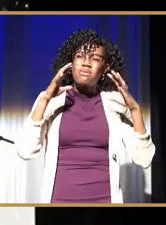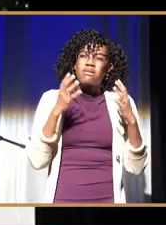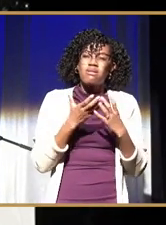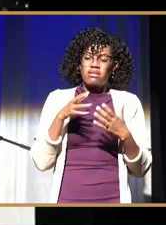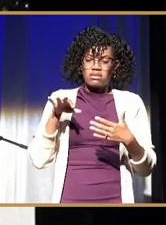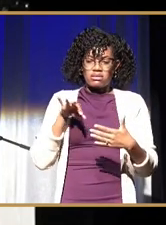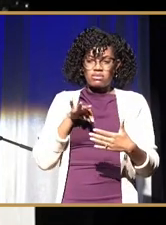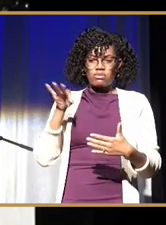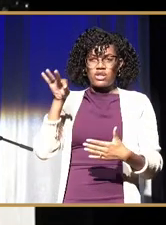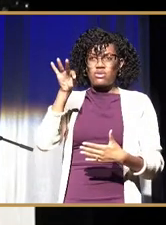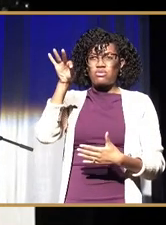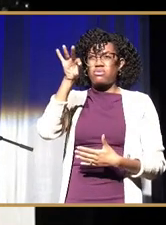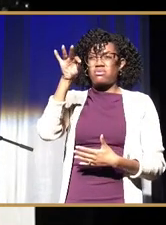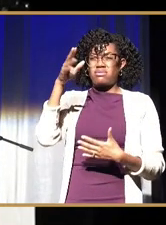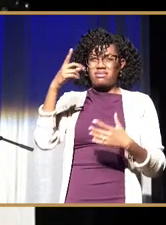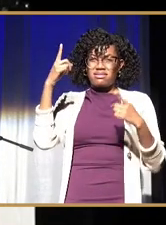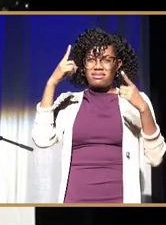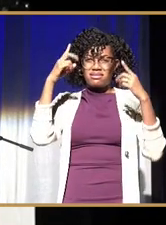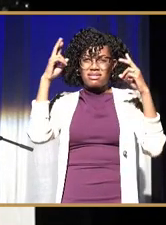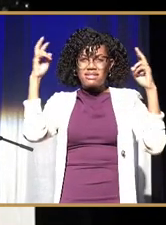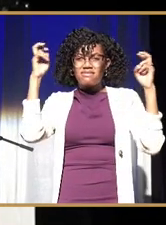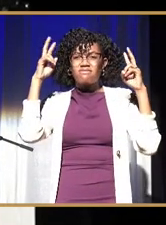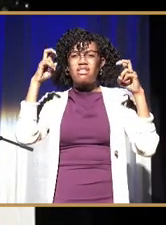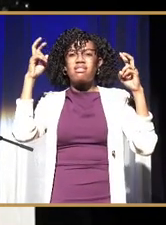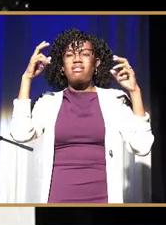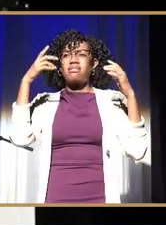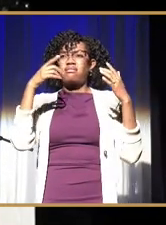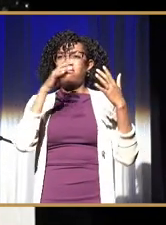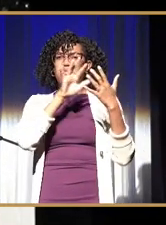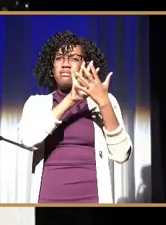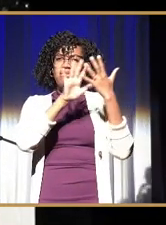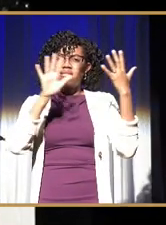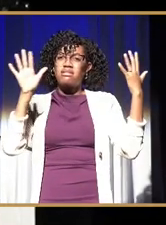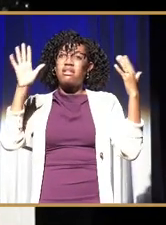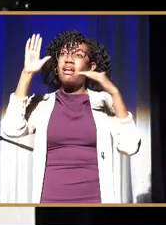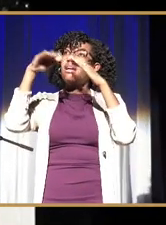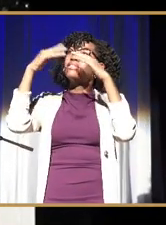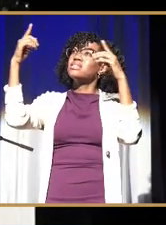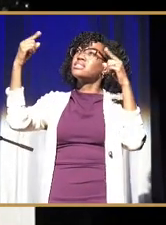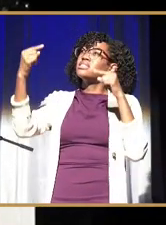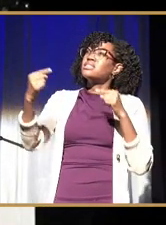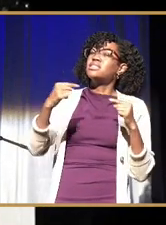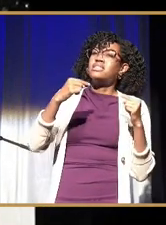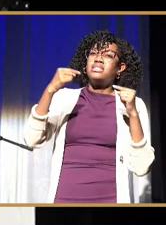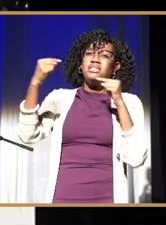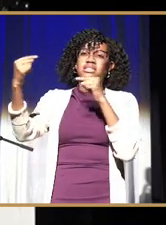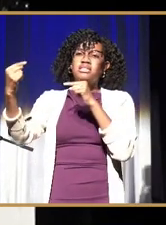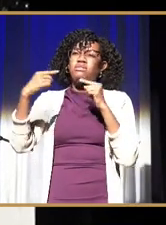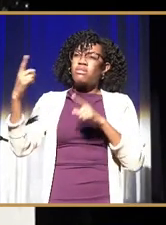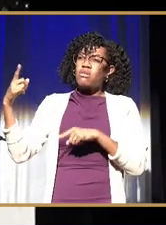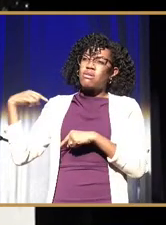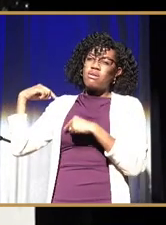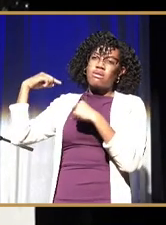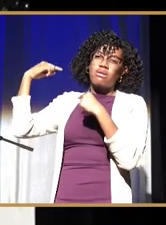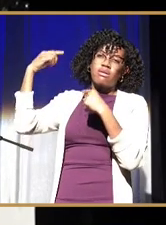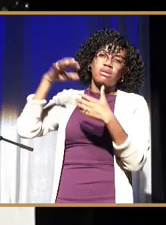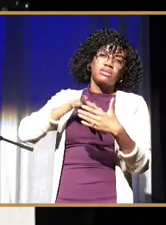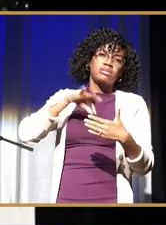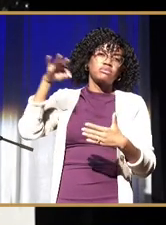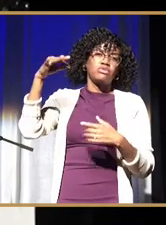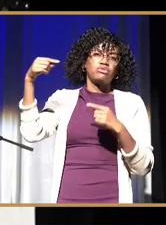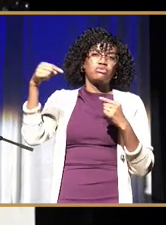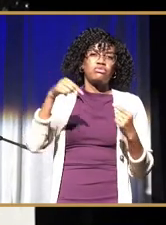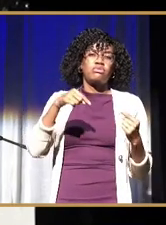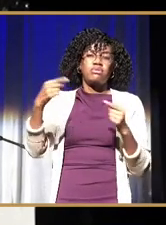spiritual forces of evil in the heavenly realms. Our struggle has always been a spiritual